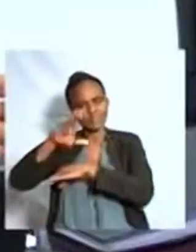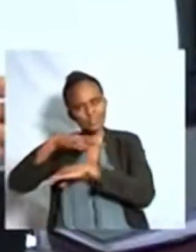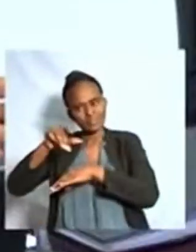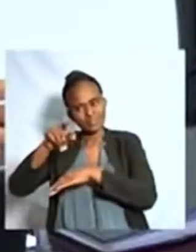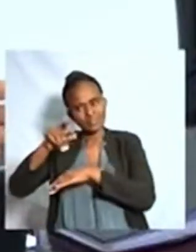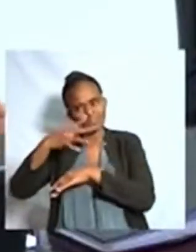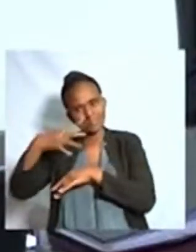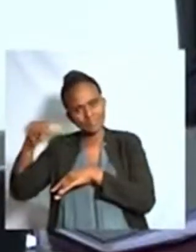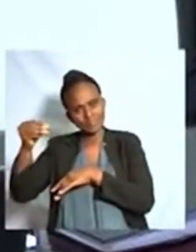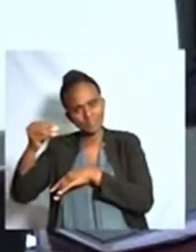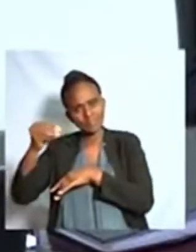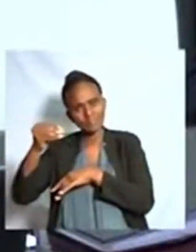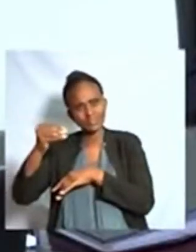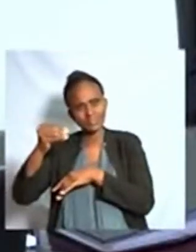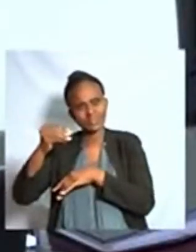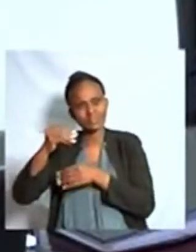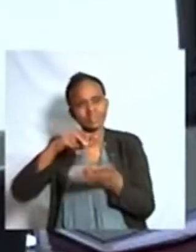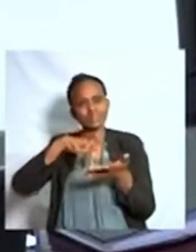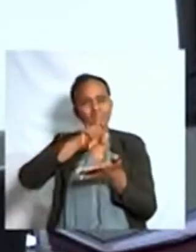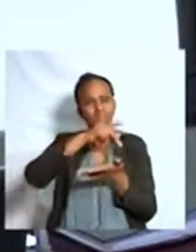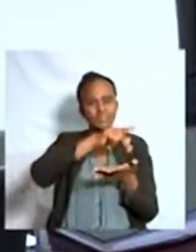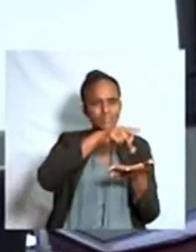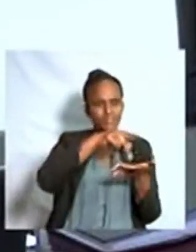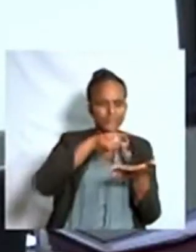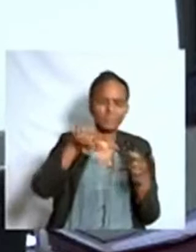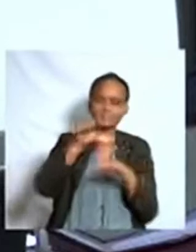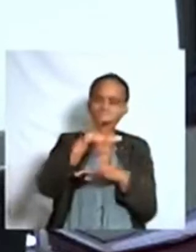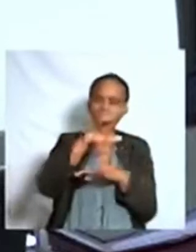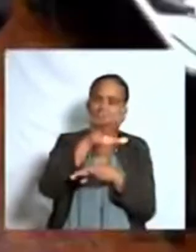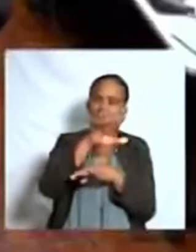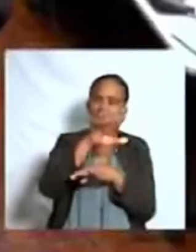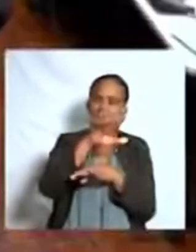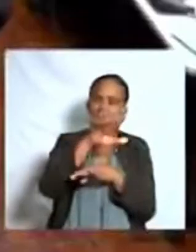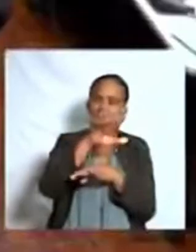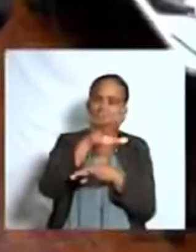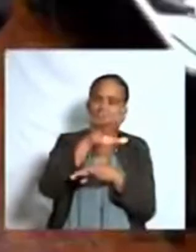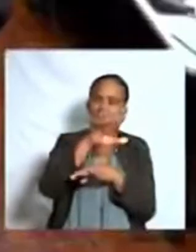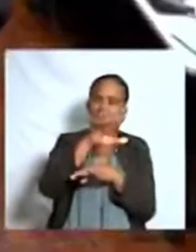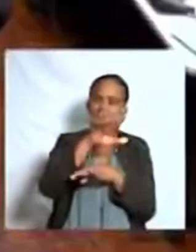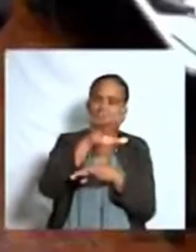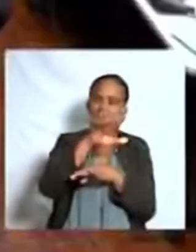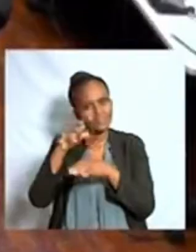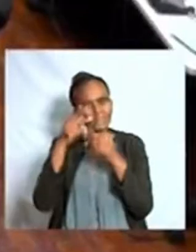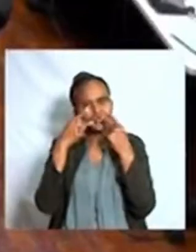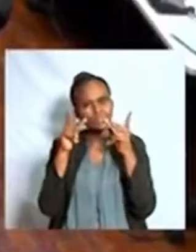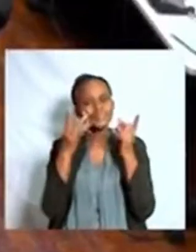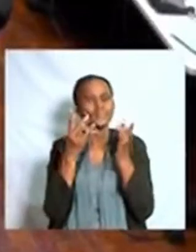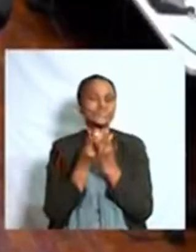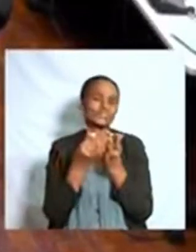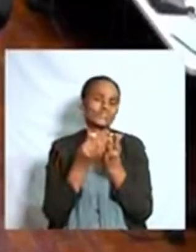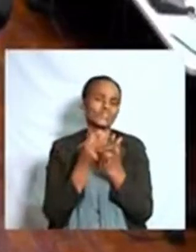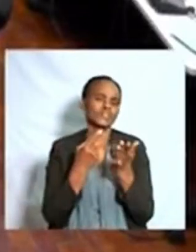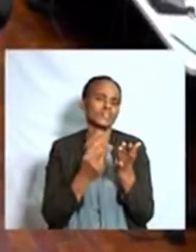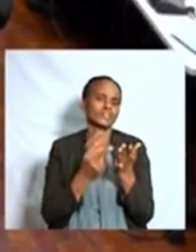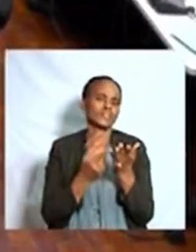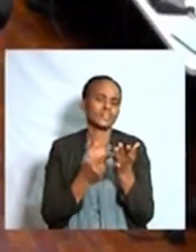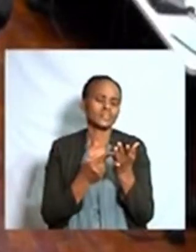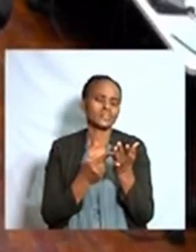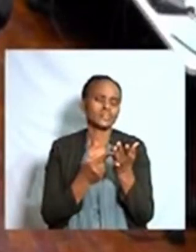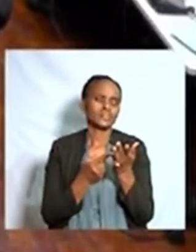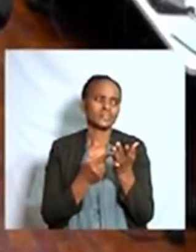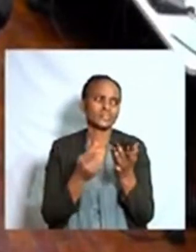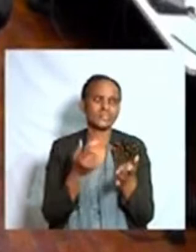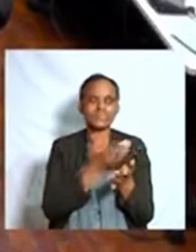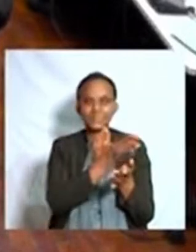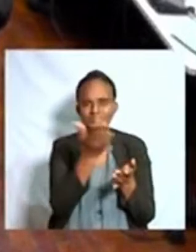for overpayments. Please. Yes. We are having overpayments of public resources. And these